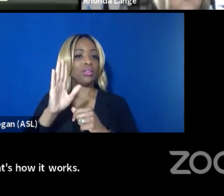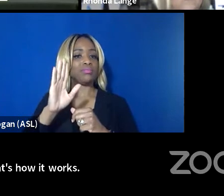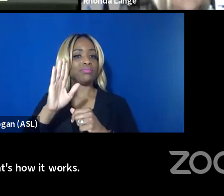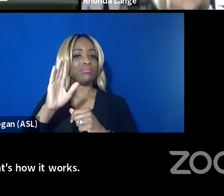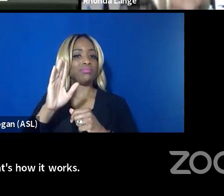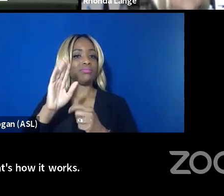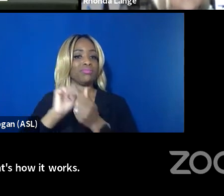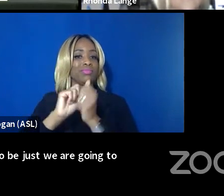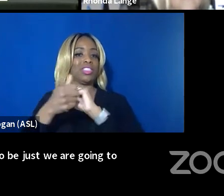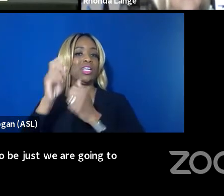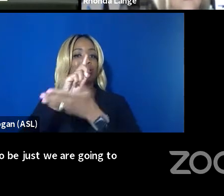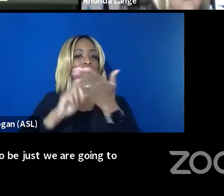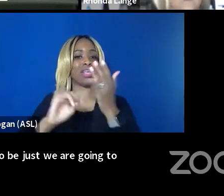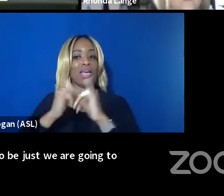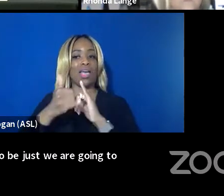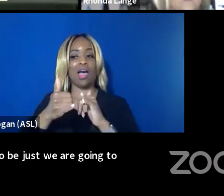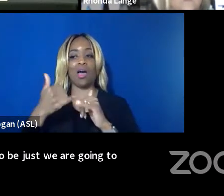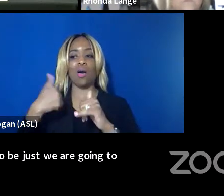we're going to redesign how they do it in America.